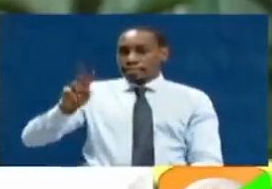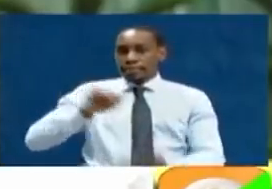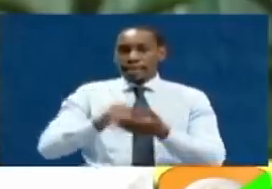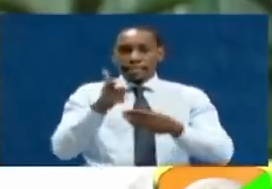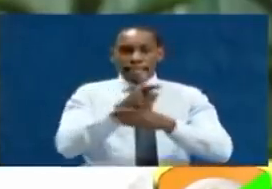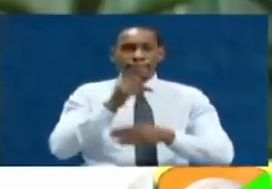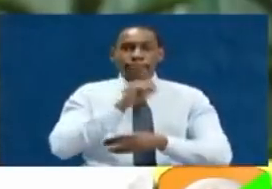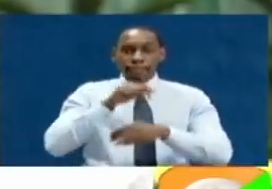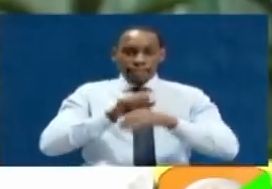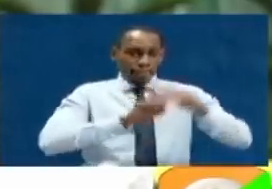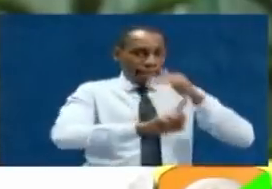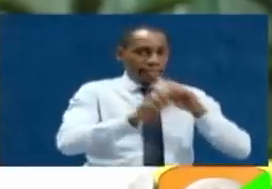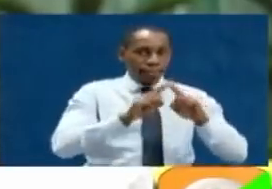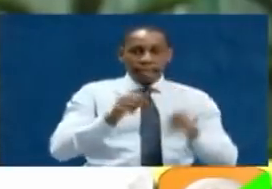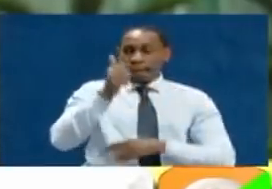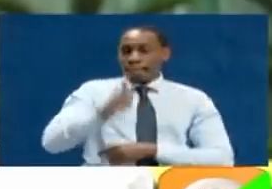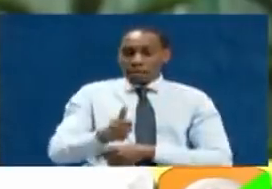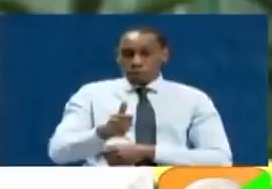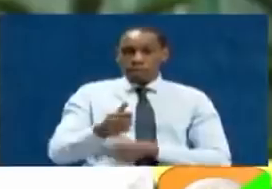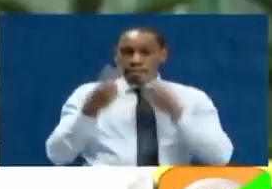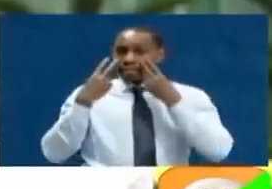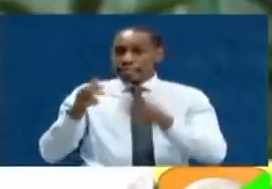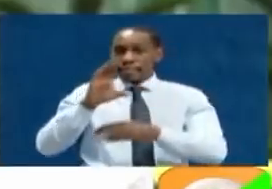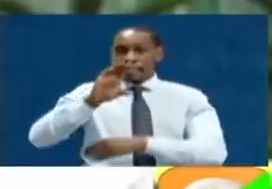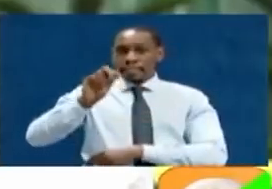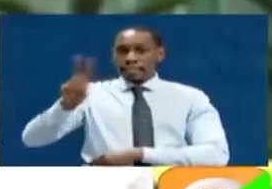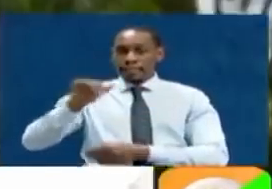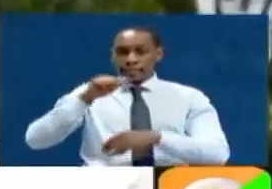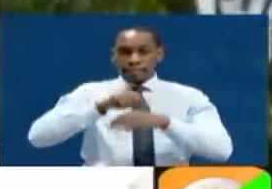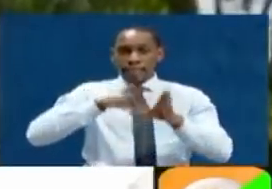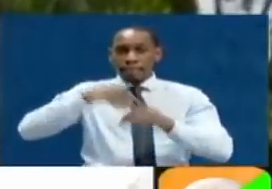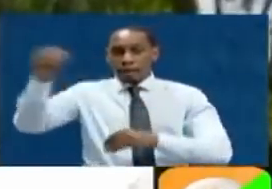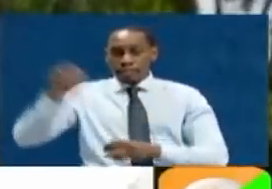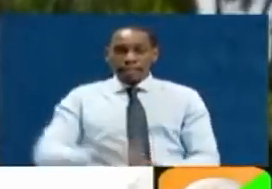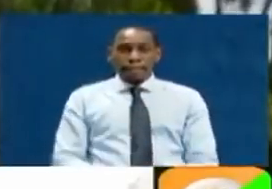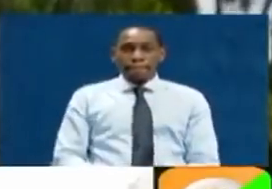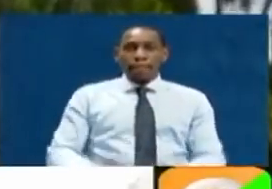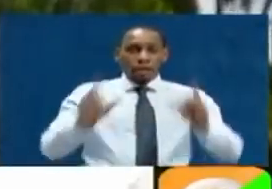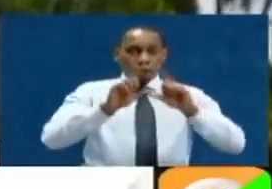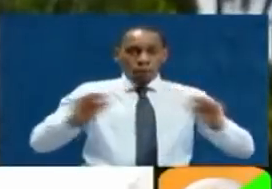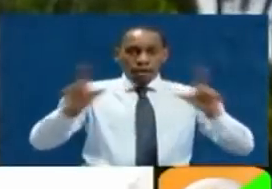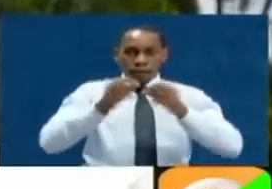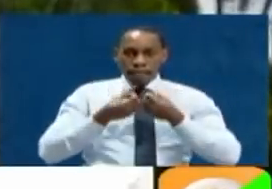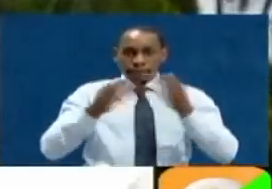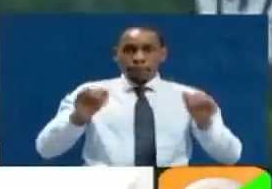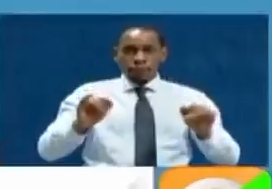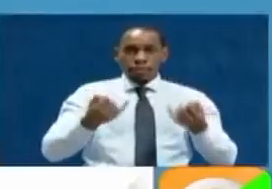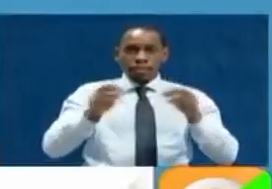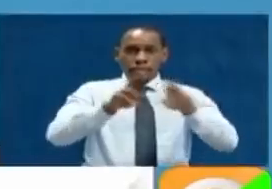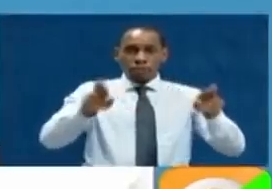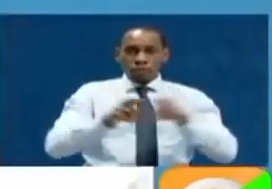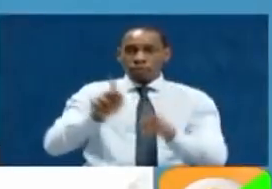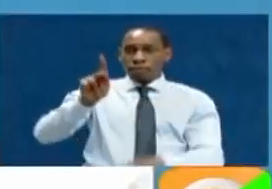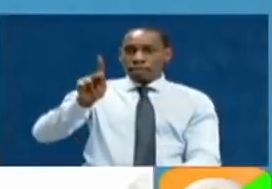washa review ni akiingia, lakini hawajafikia CCTV kama alitoka. A statement released to newsrooms from